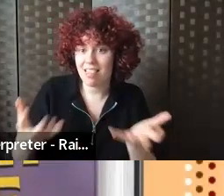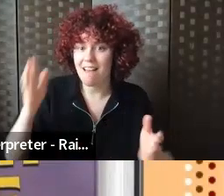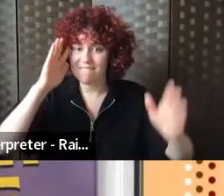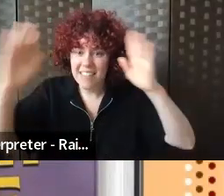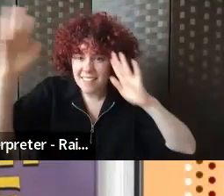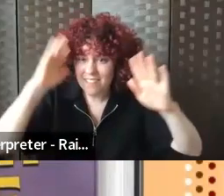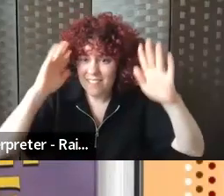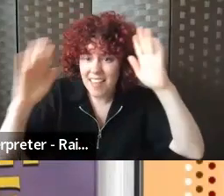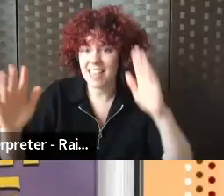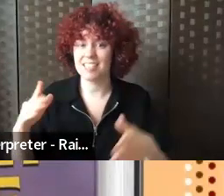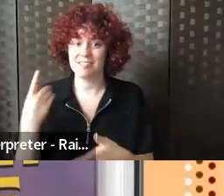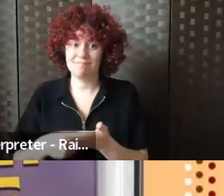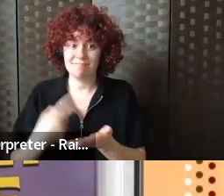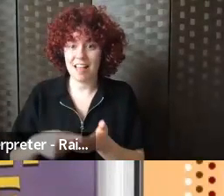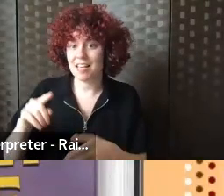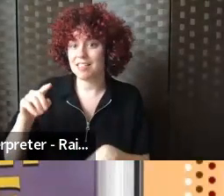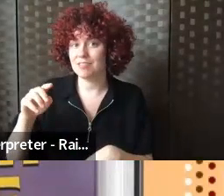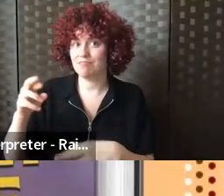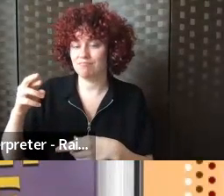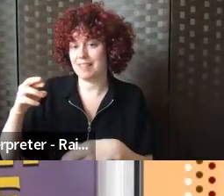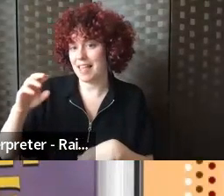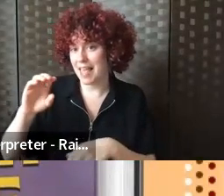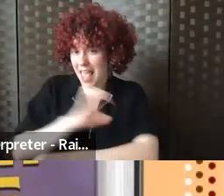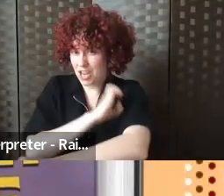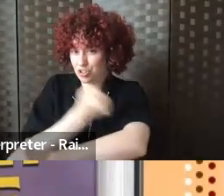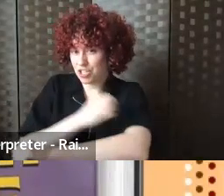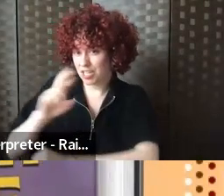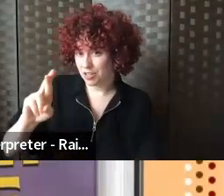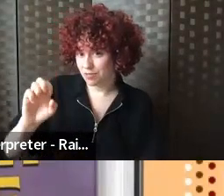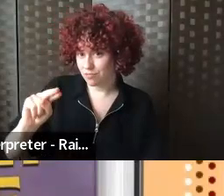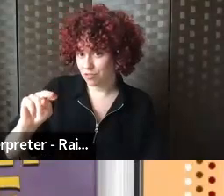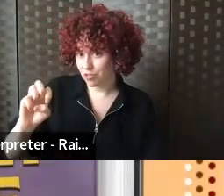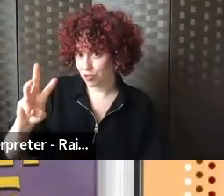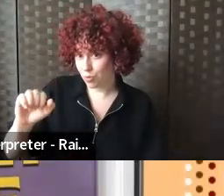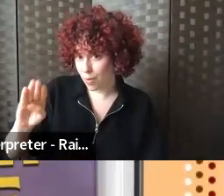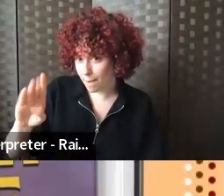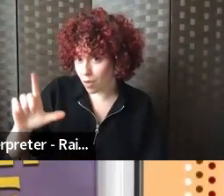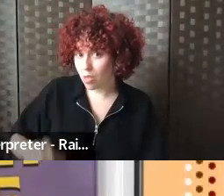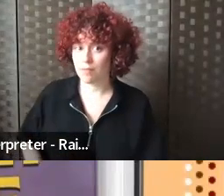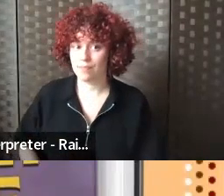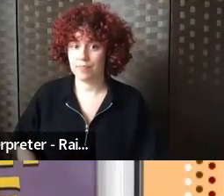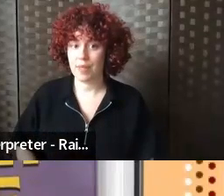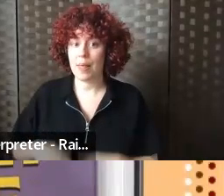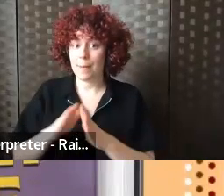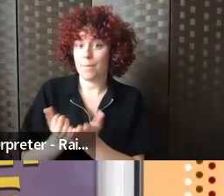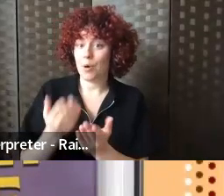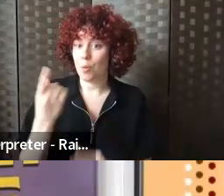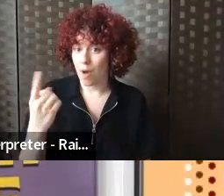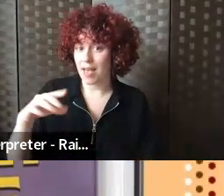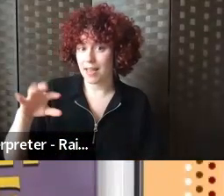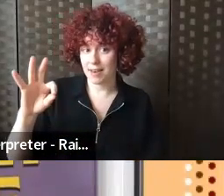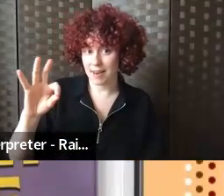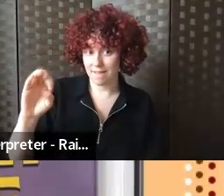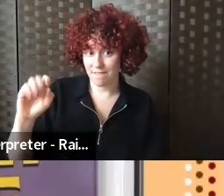energy. As in book 1, Set, the devious god of chaos, is back at his tricks. He has